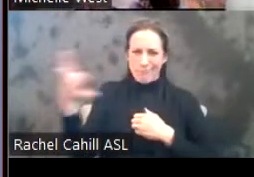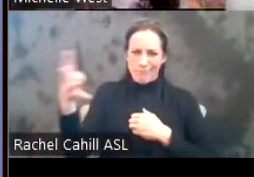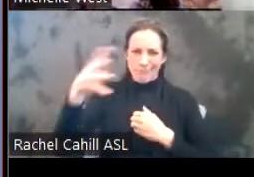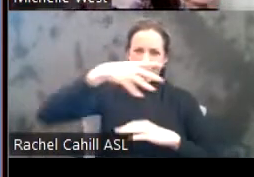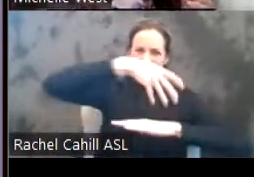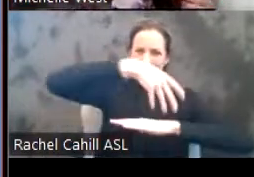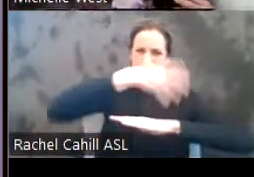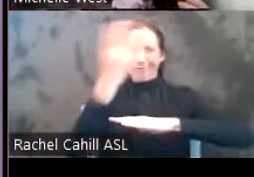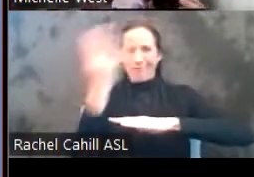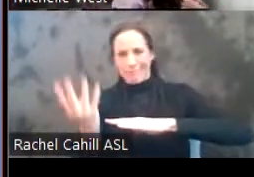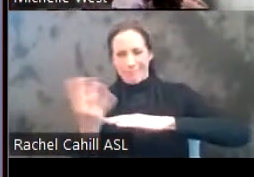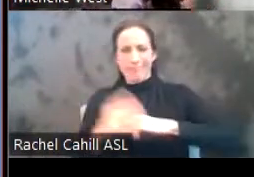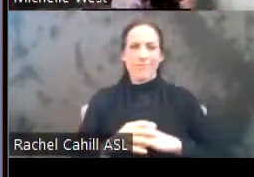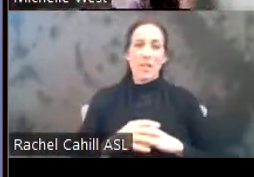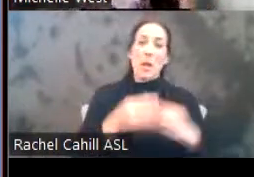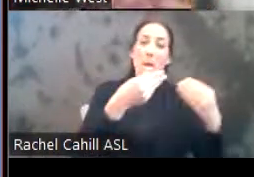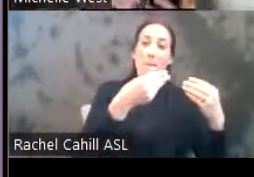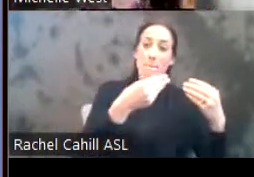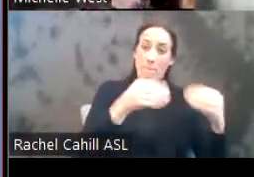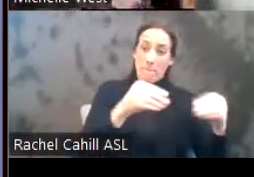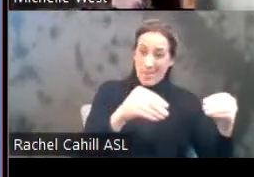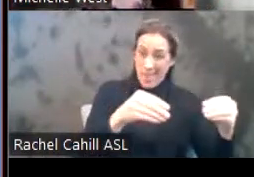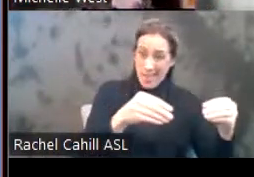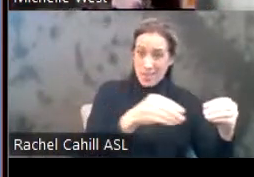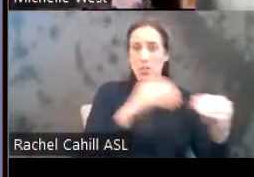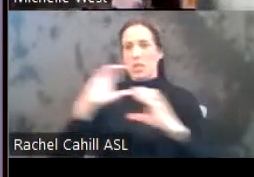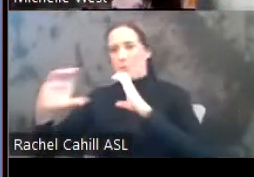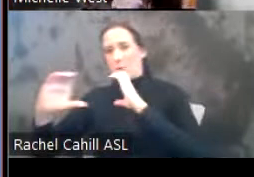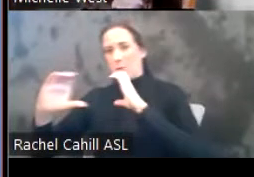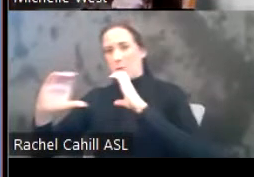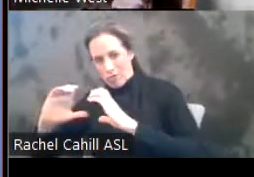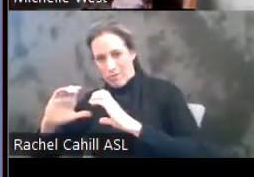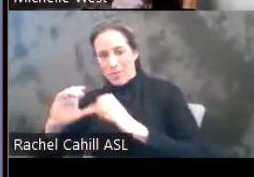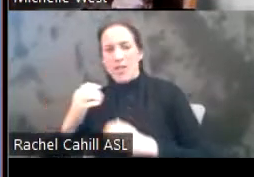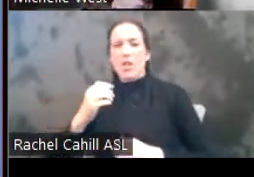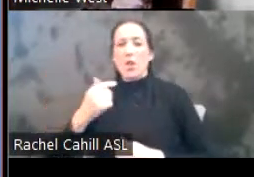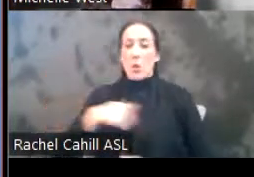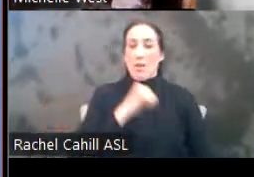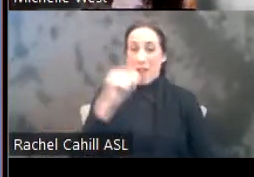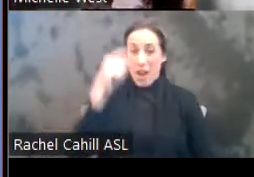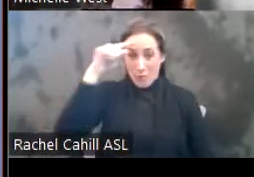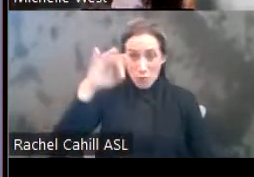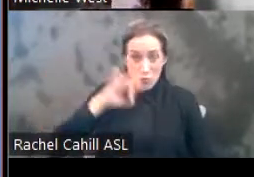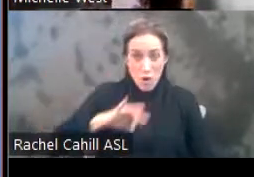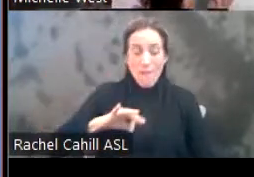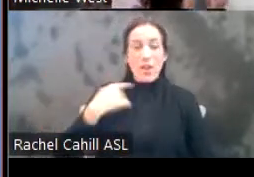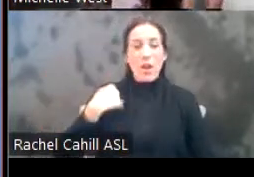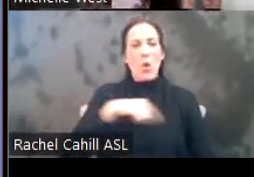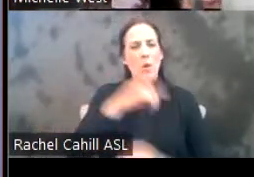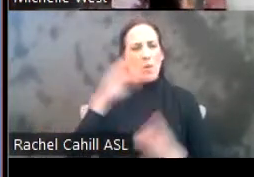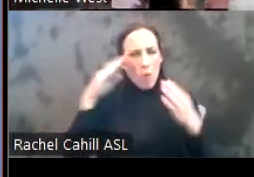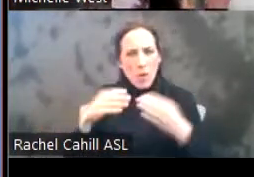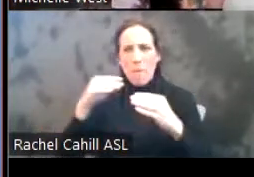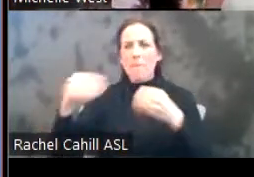sales, and there's marketing communications. As a nonprofit, we generally do marketing communications unless you have